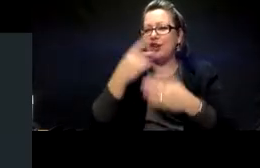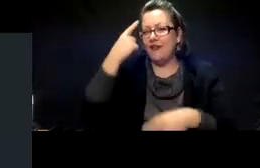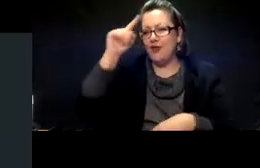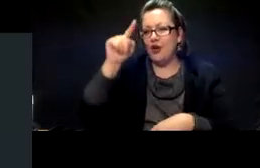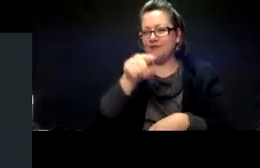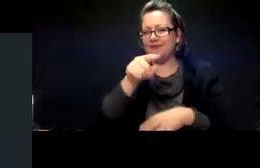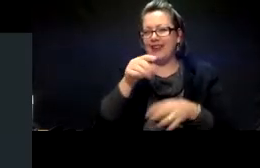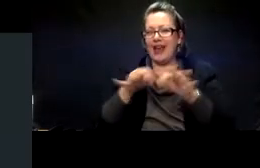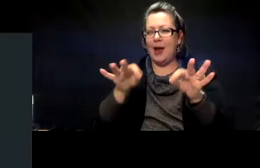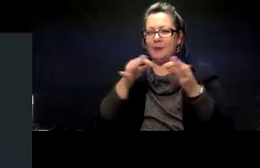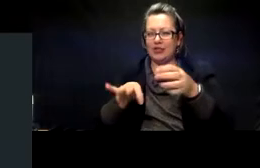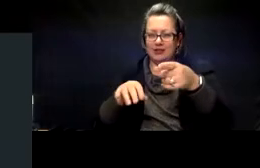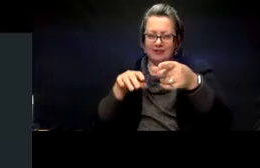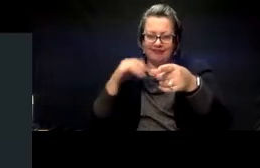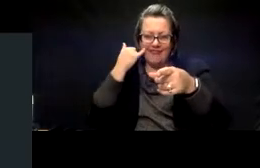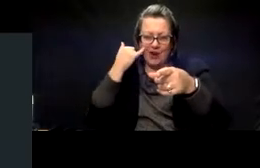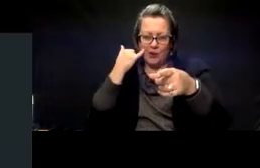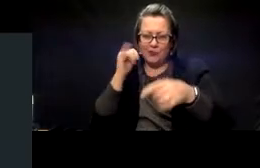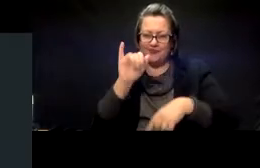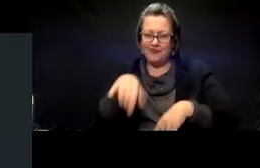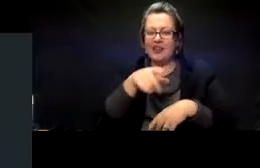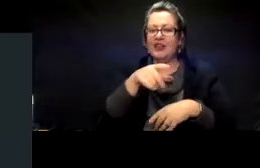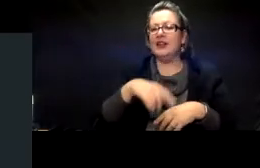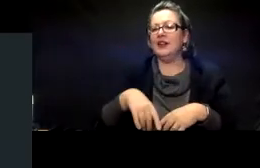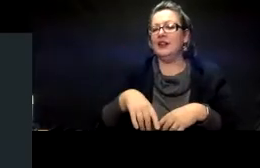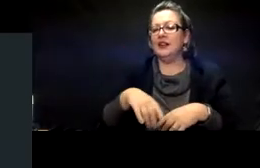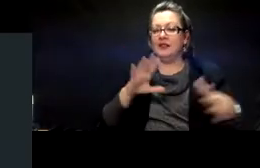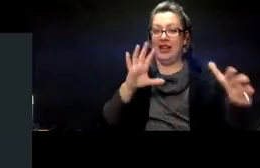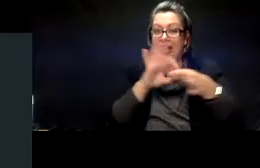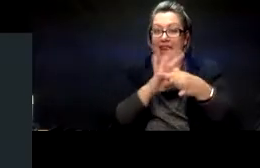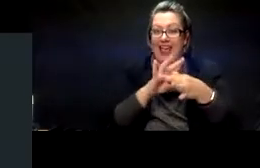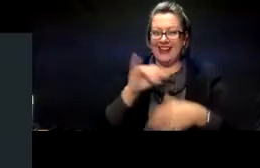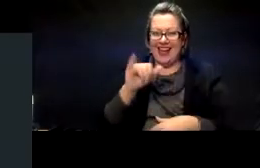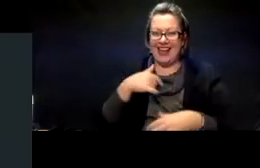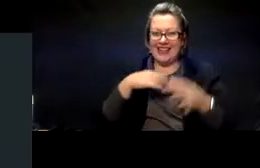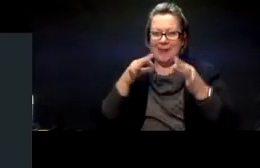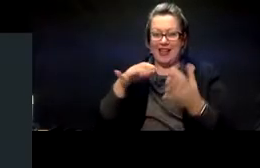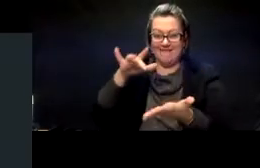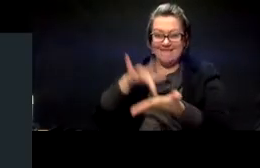Hamilton Relay, that is good for captioning on the phone.